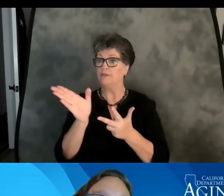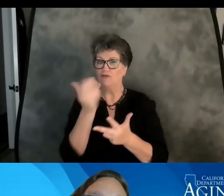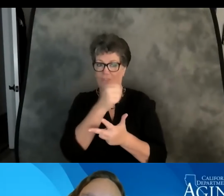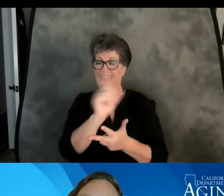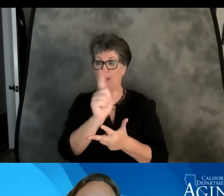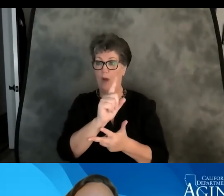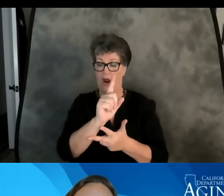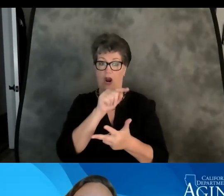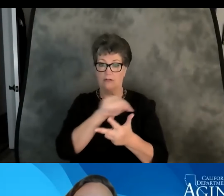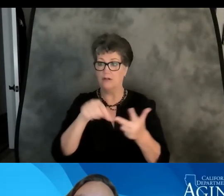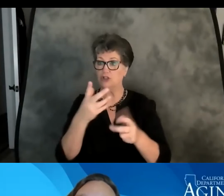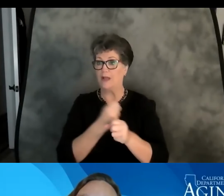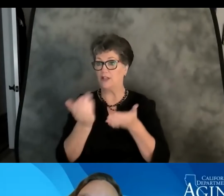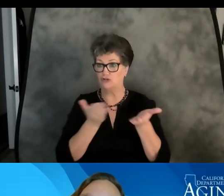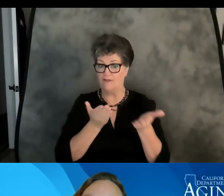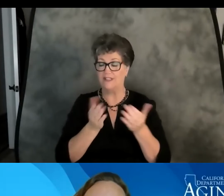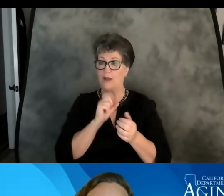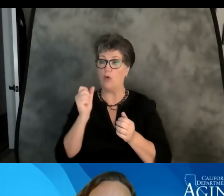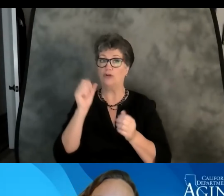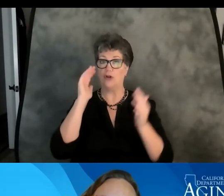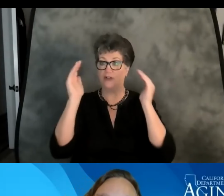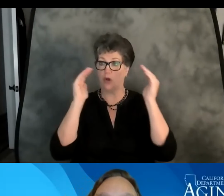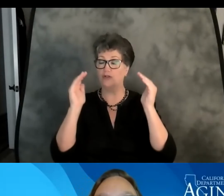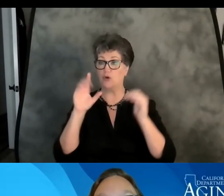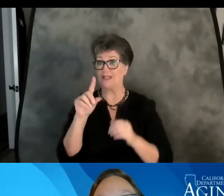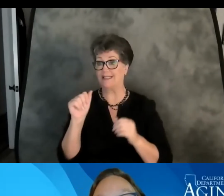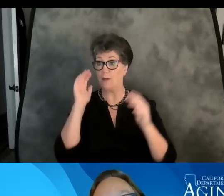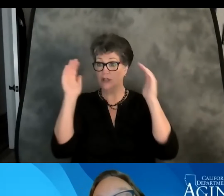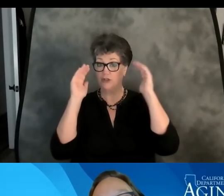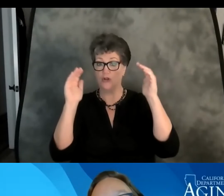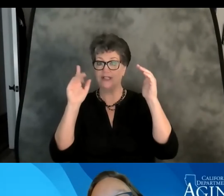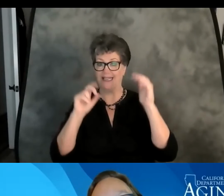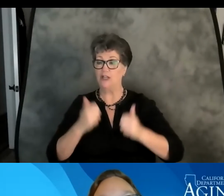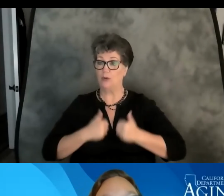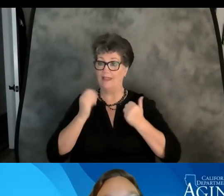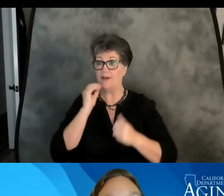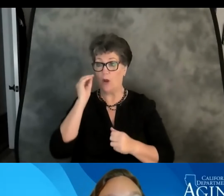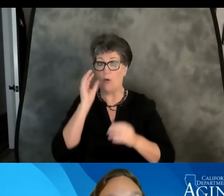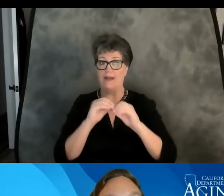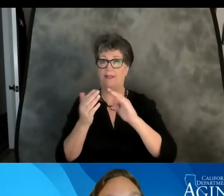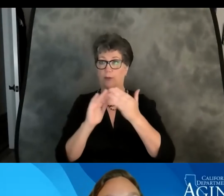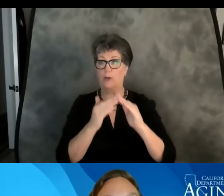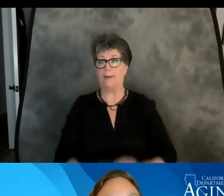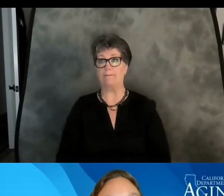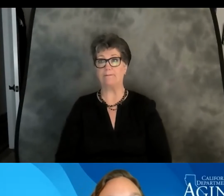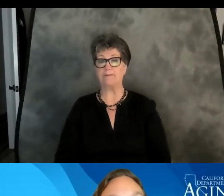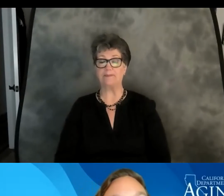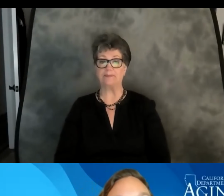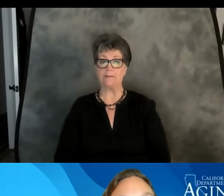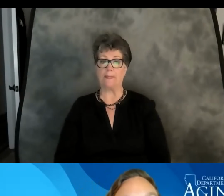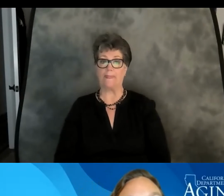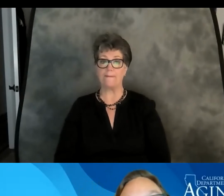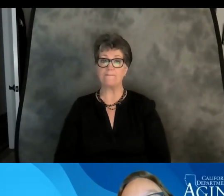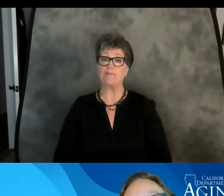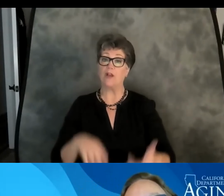anywhere that an older adult or a disabled adult needs to live at home in the community.